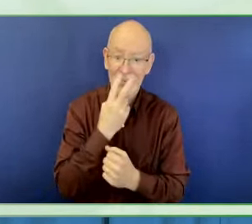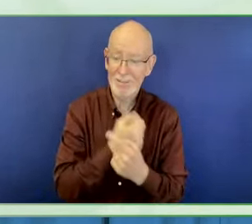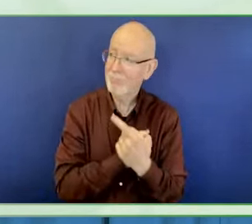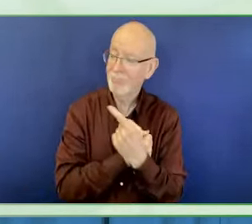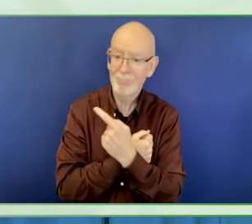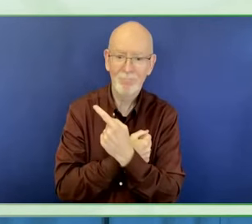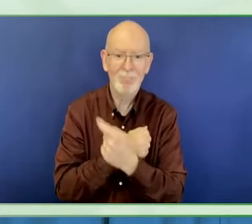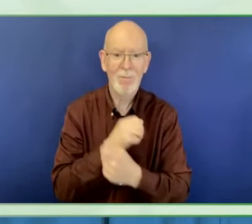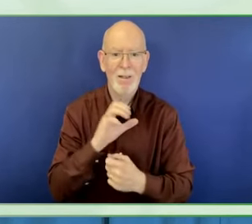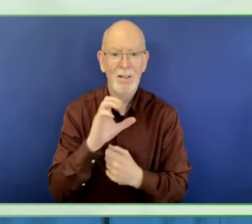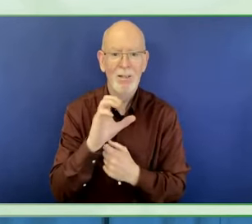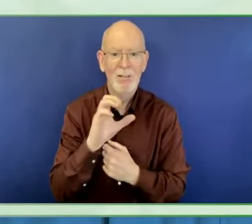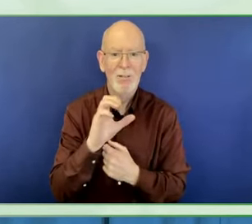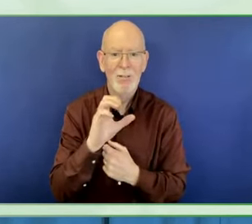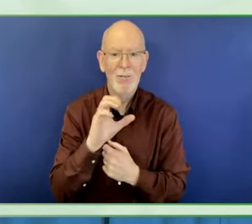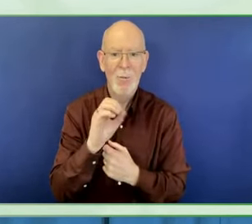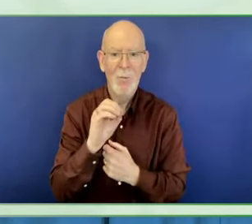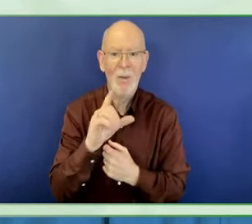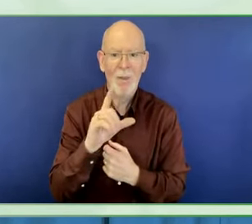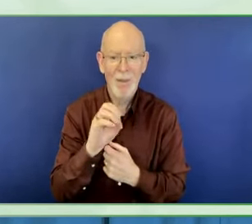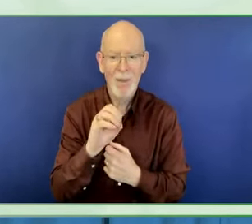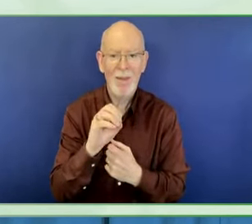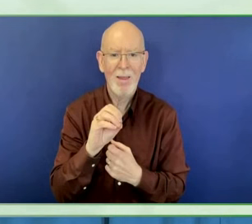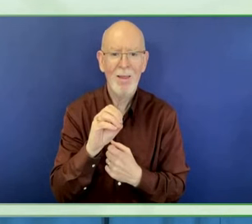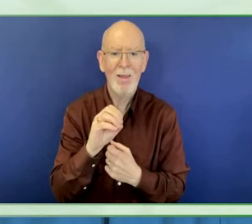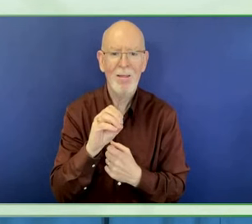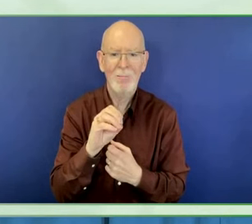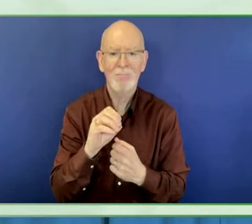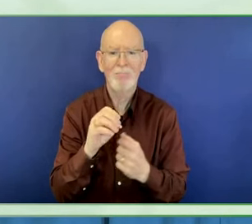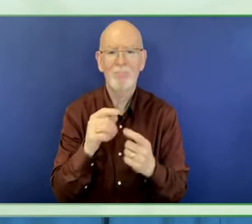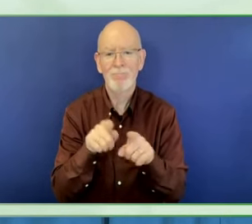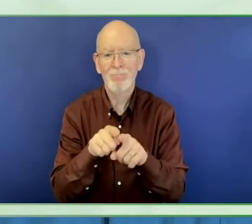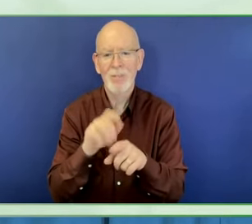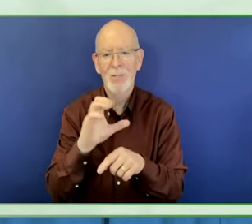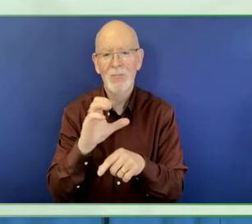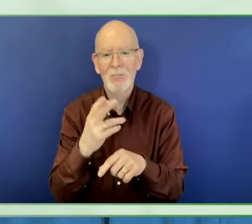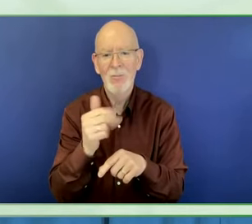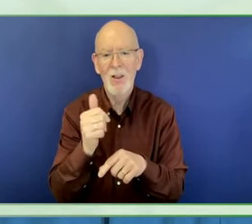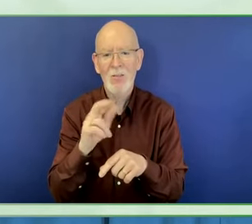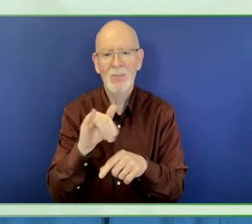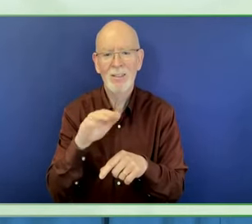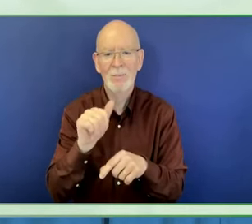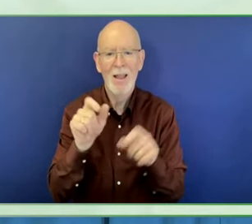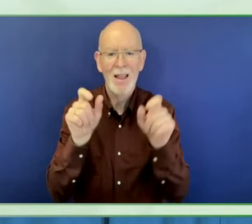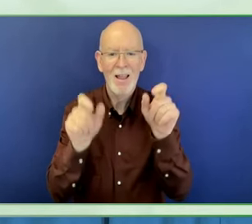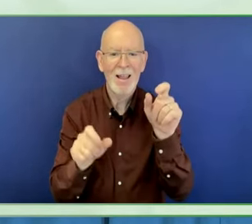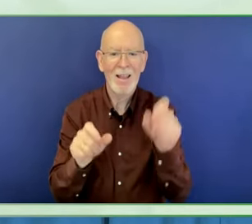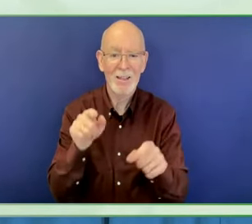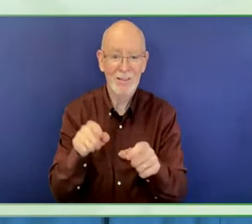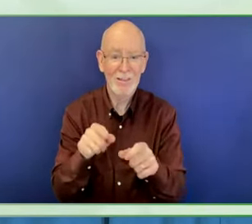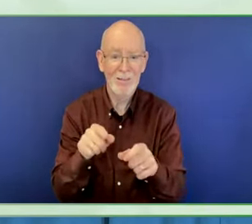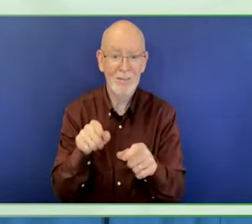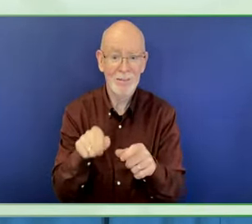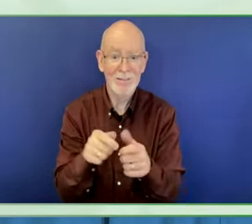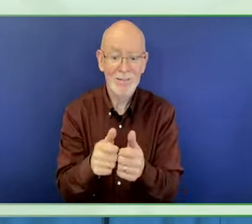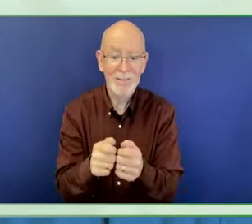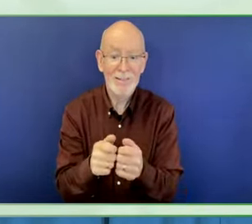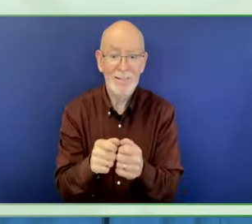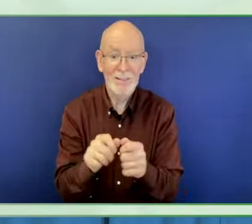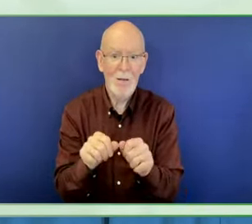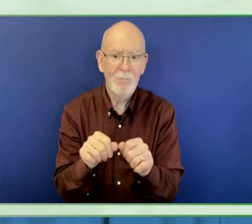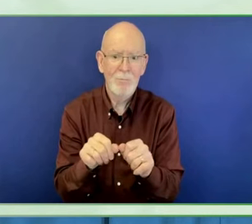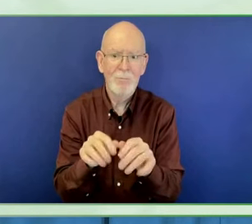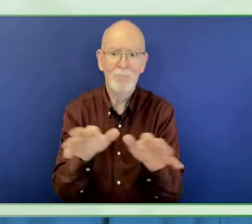disability. And what's more is that their love story is just part of their everyday content. It's not